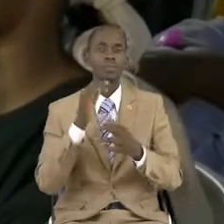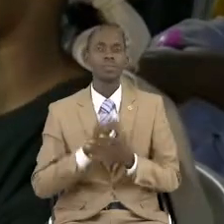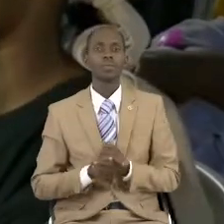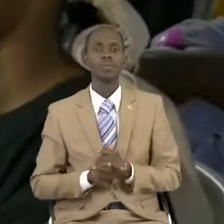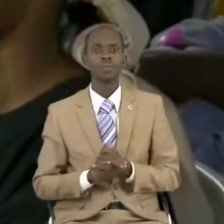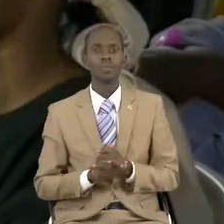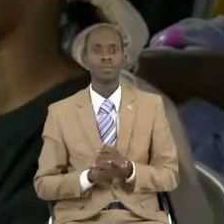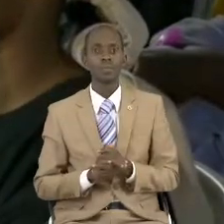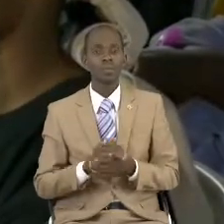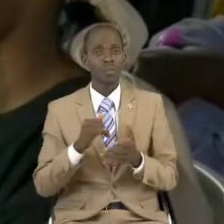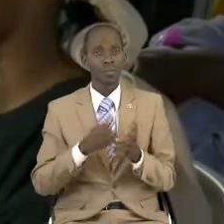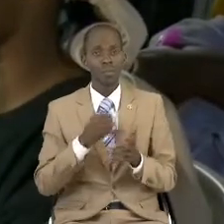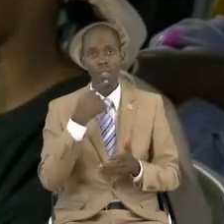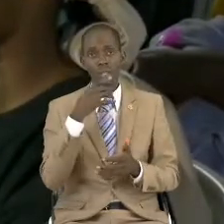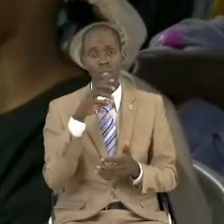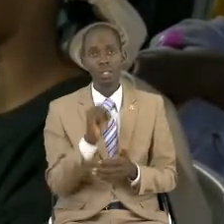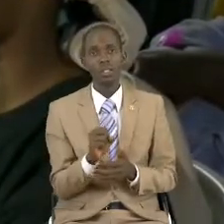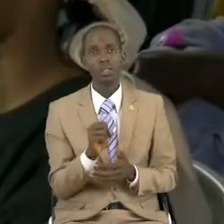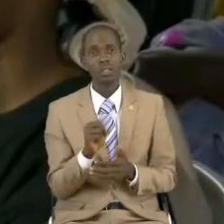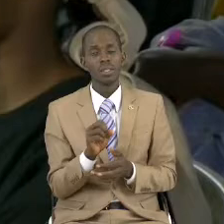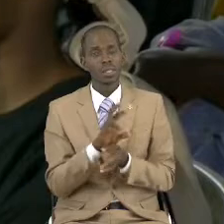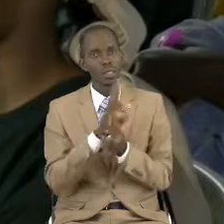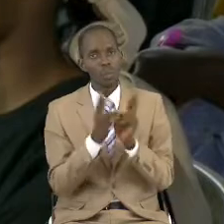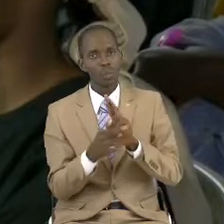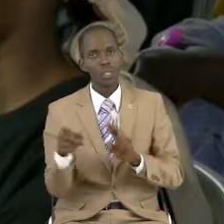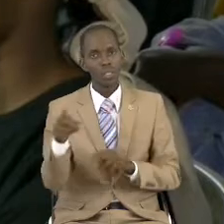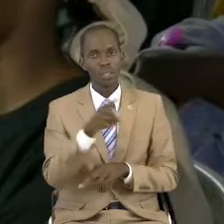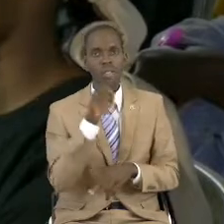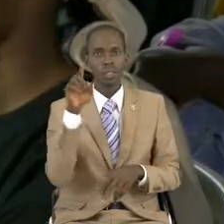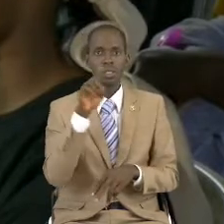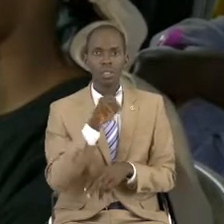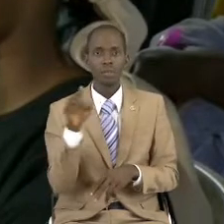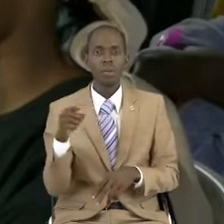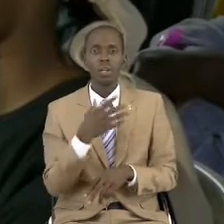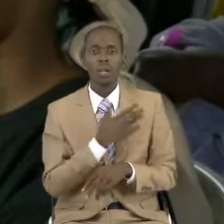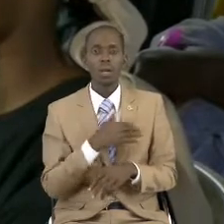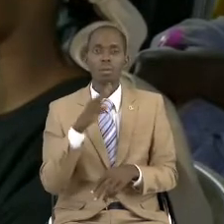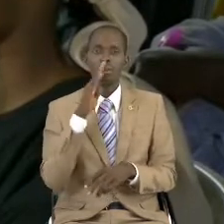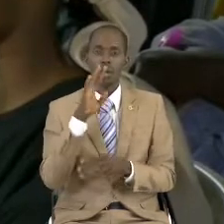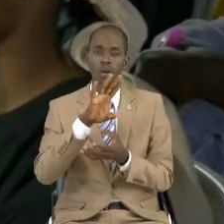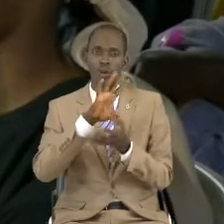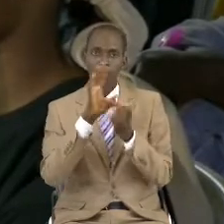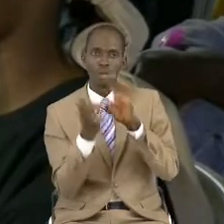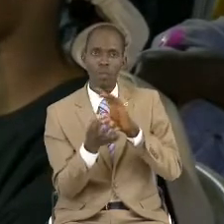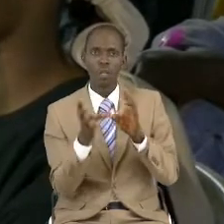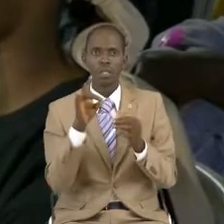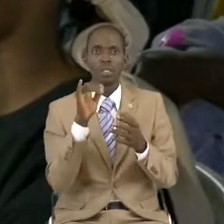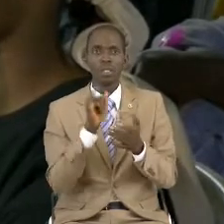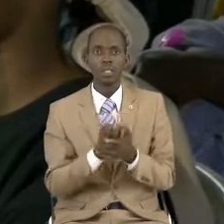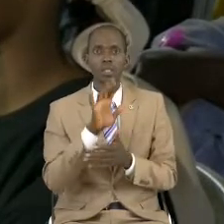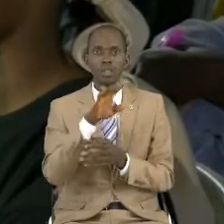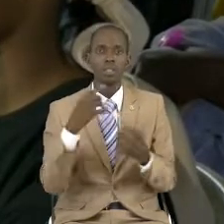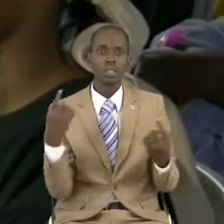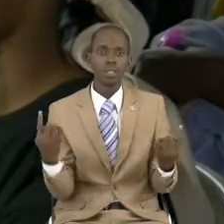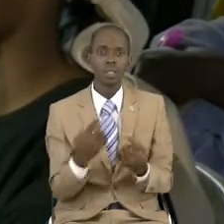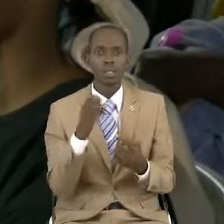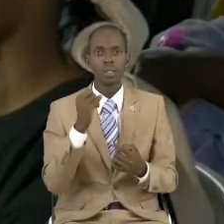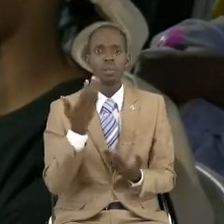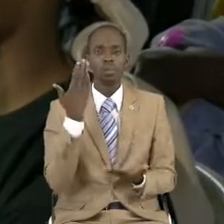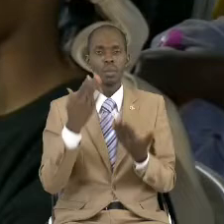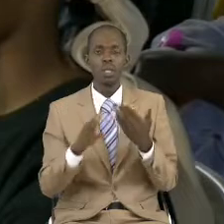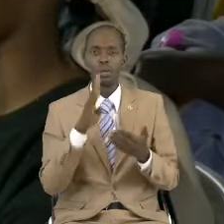it says repent their form and be converted that your sins may be bloated